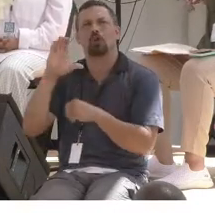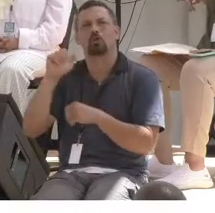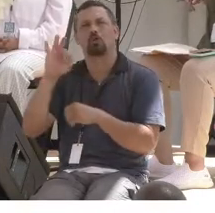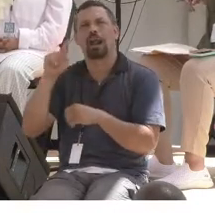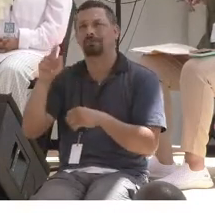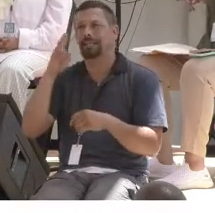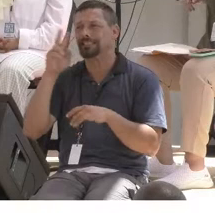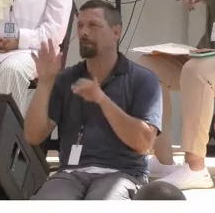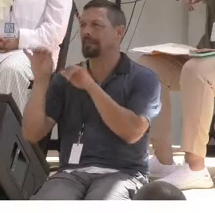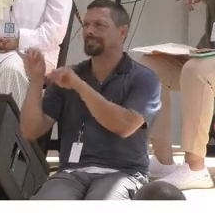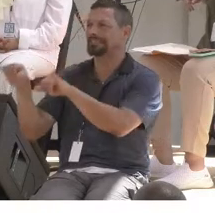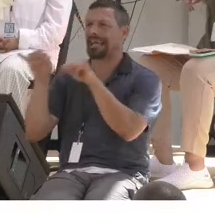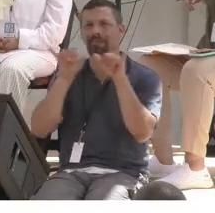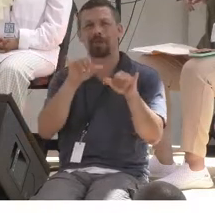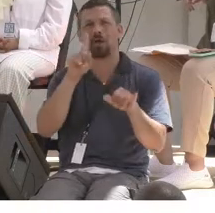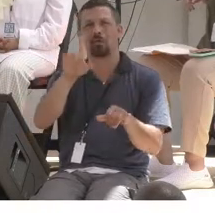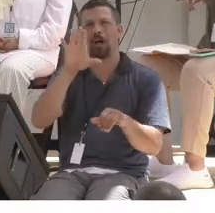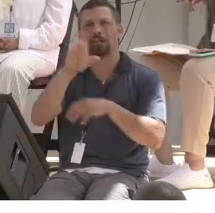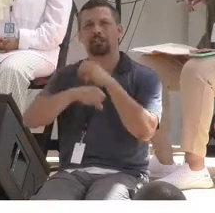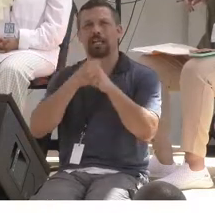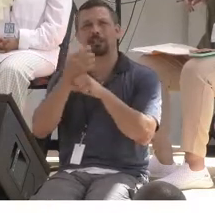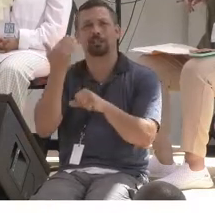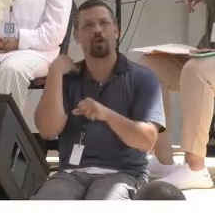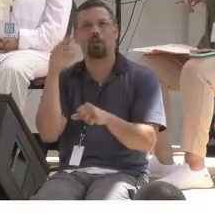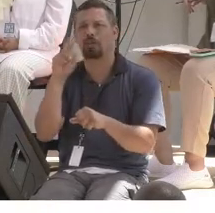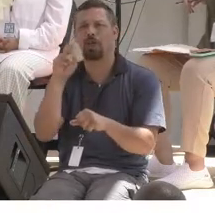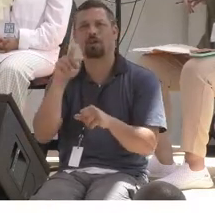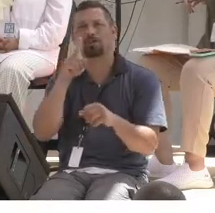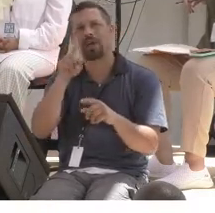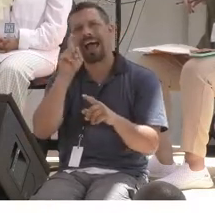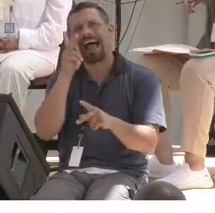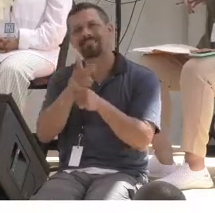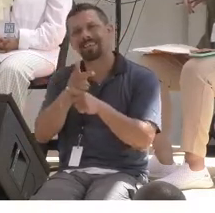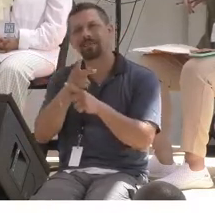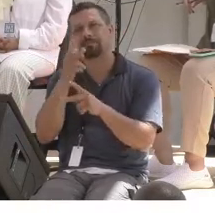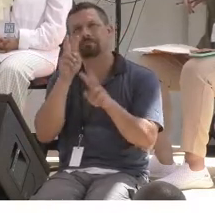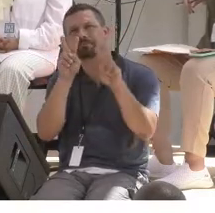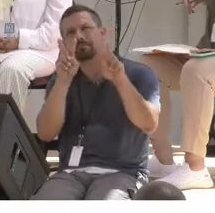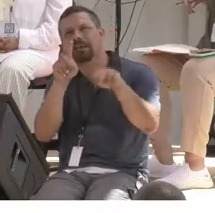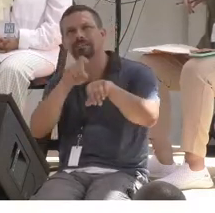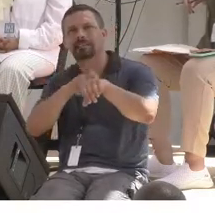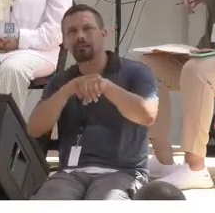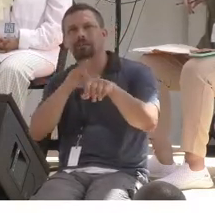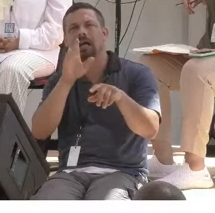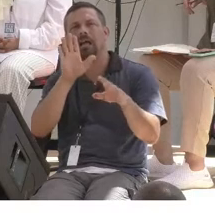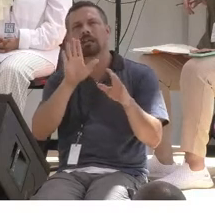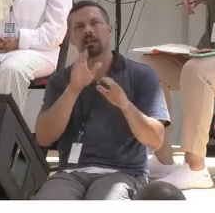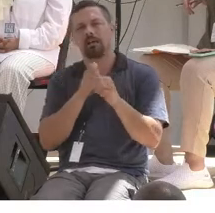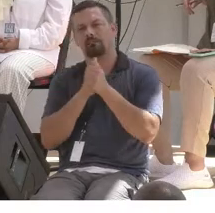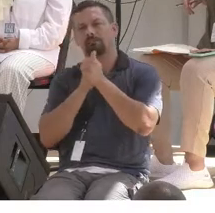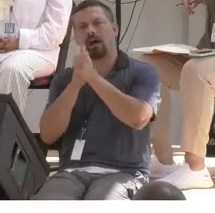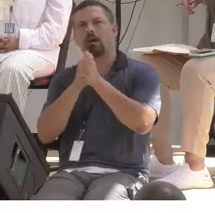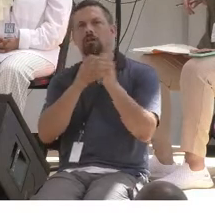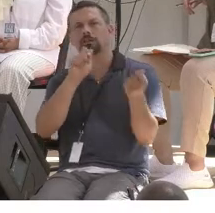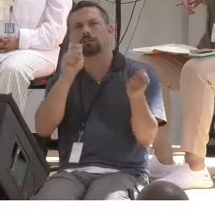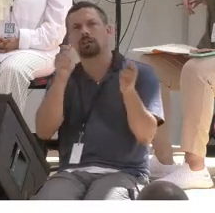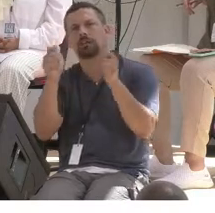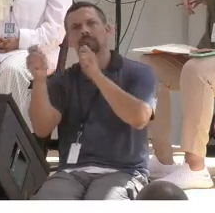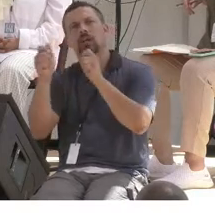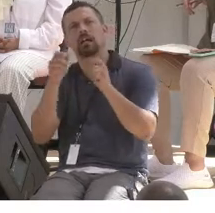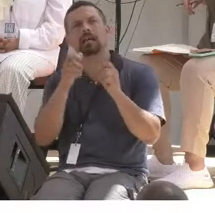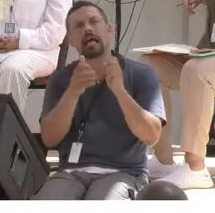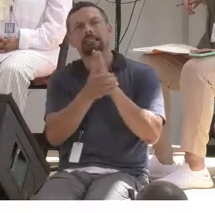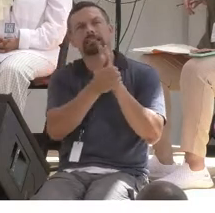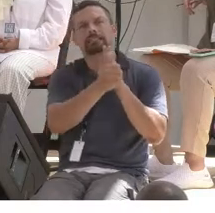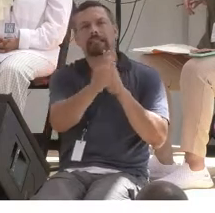same as 100 years ago or what they were taught, but that's, I think you have to keep up with the times and take your craft, stick up to the craft, the actual skill,